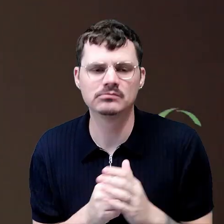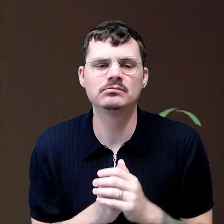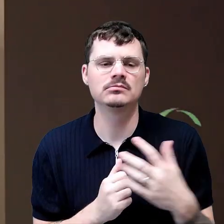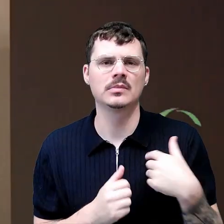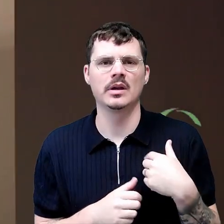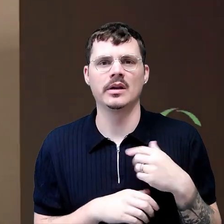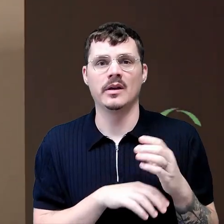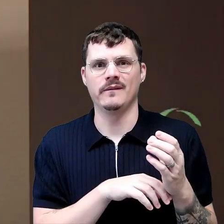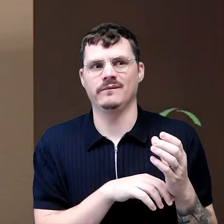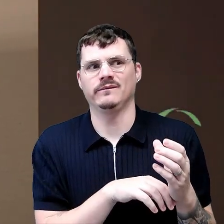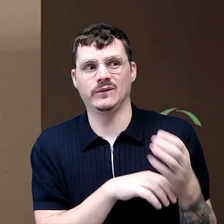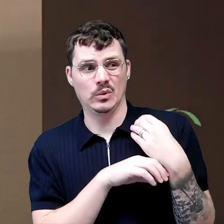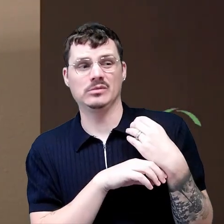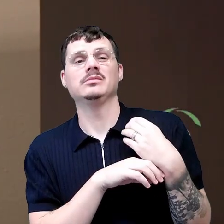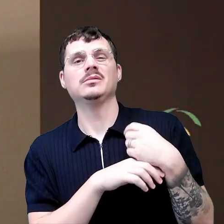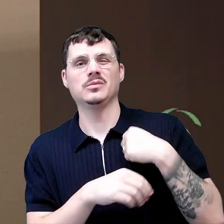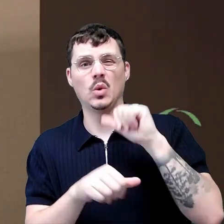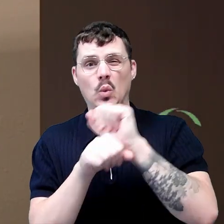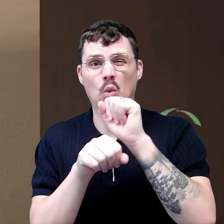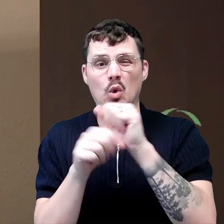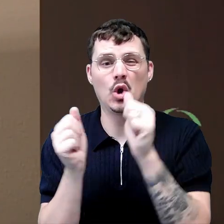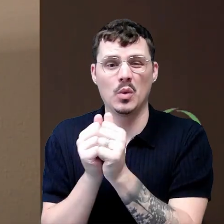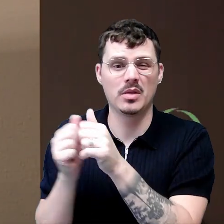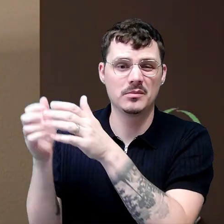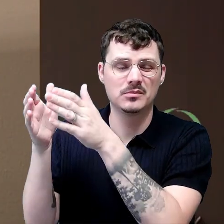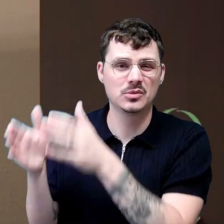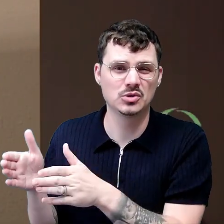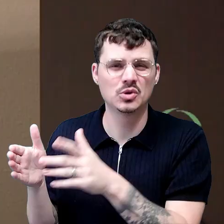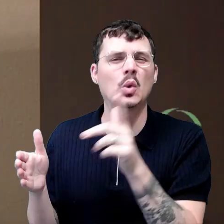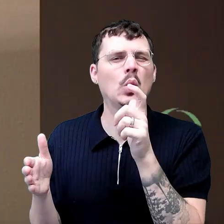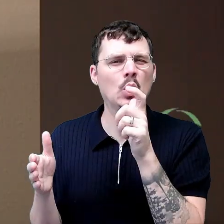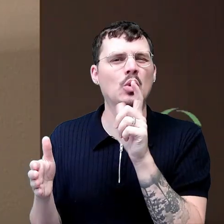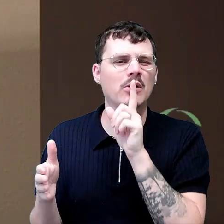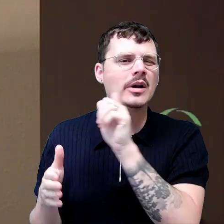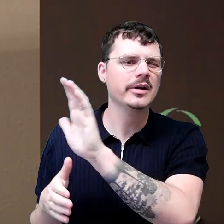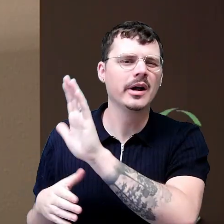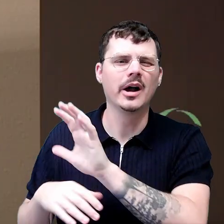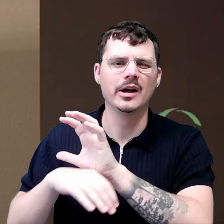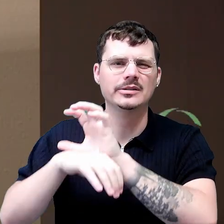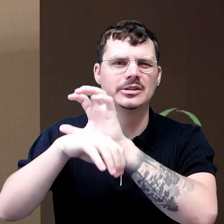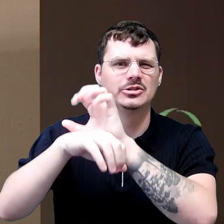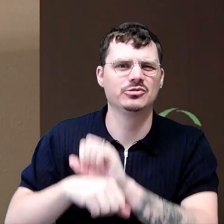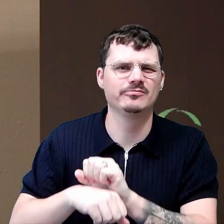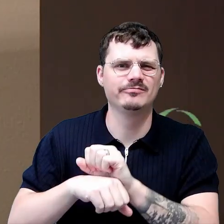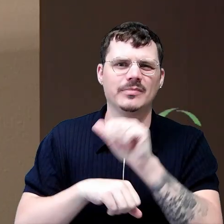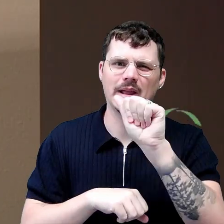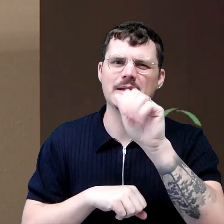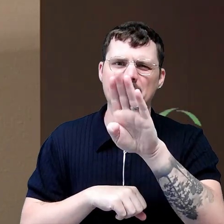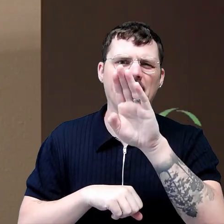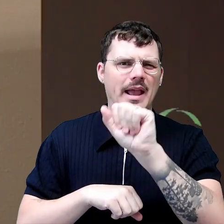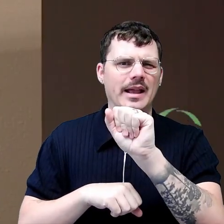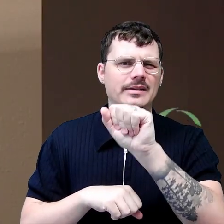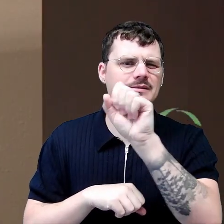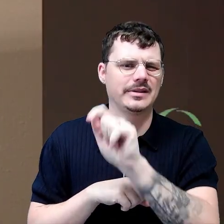was forced to work with somebody who was more of a traditional ABA guy,